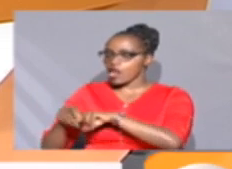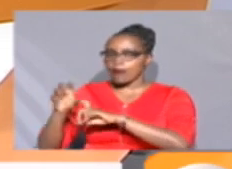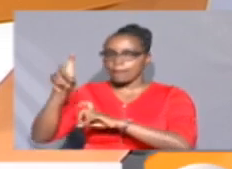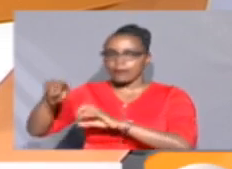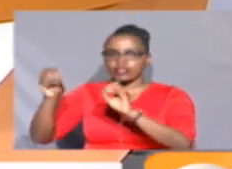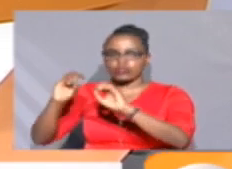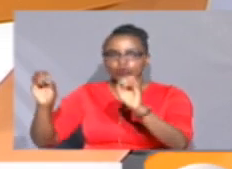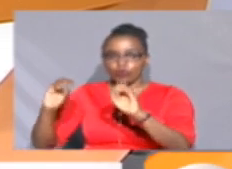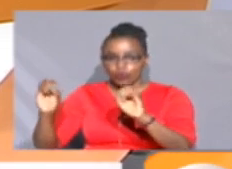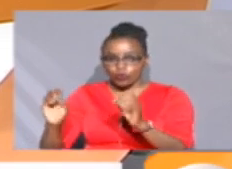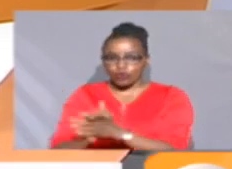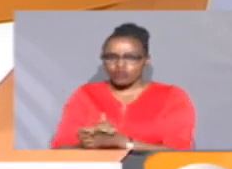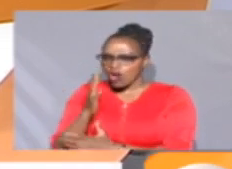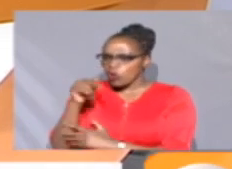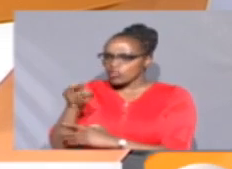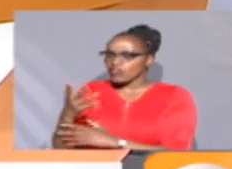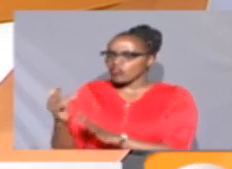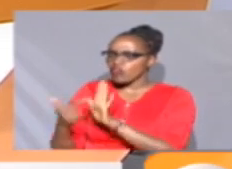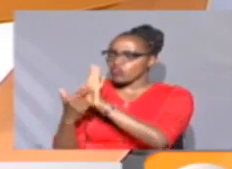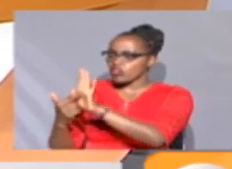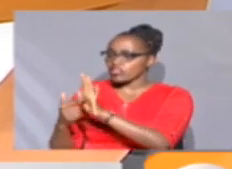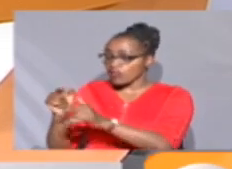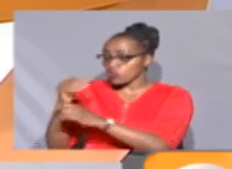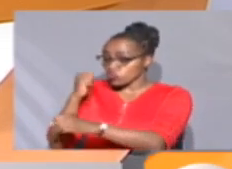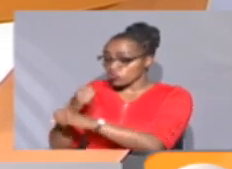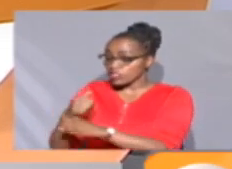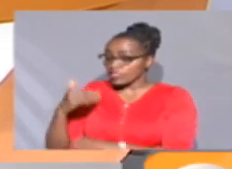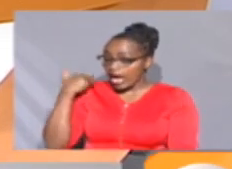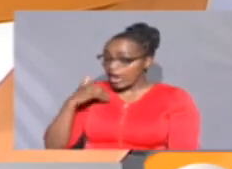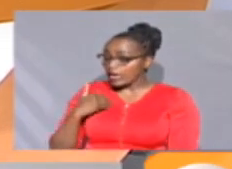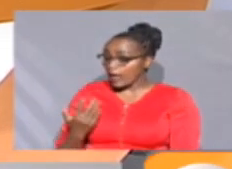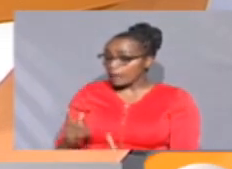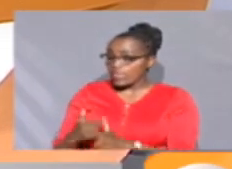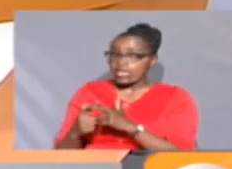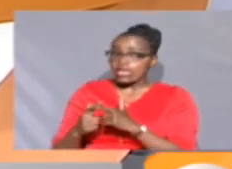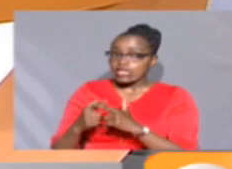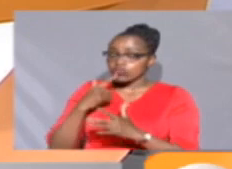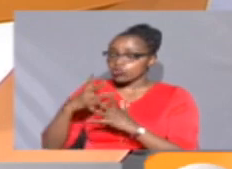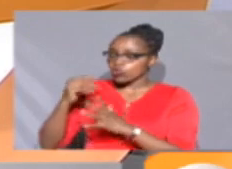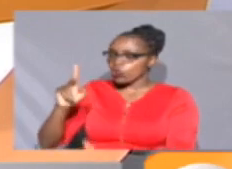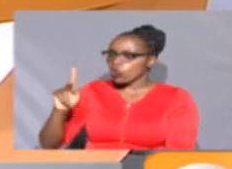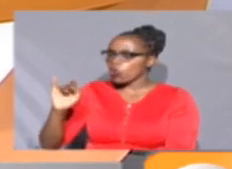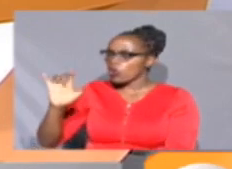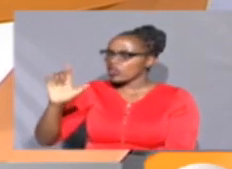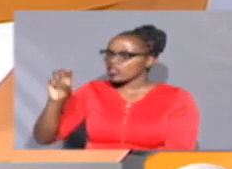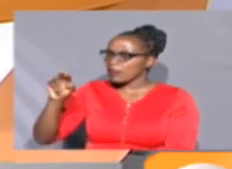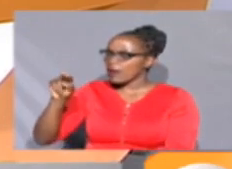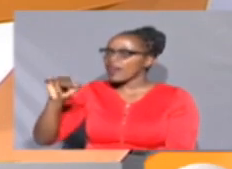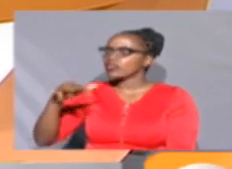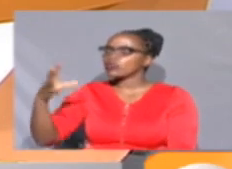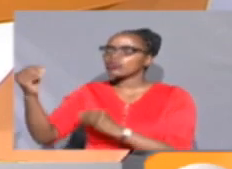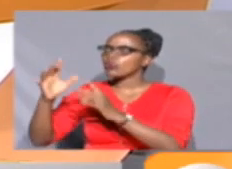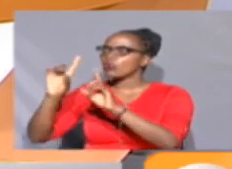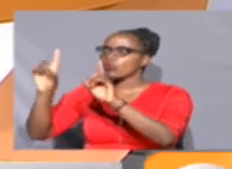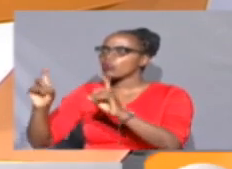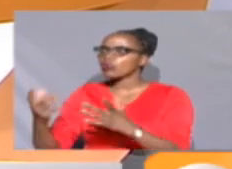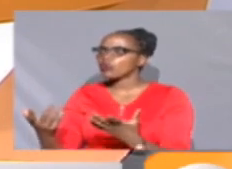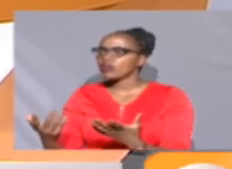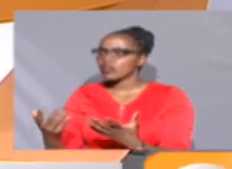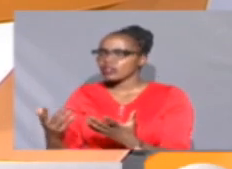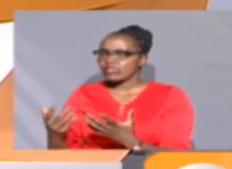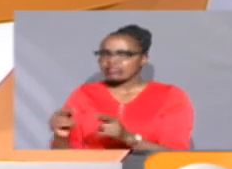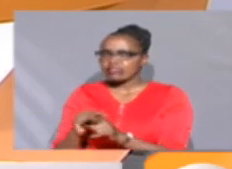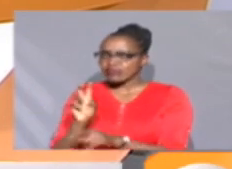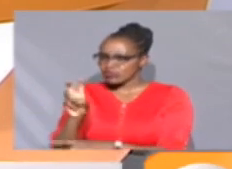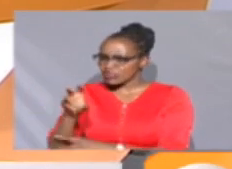tell saying, Hussein, I mean, where would you go, for instance, today? You committed a crime, and we told you to go to Kilimani. Where would you go? Okay, Honorable. I mean,